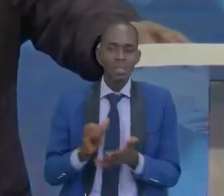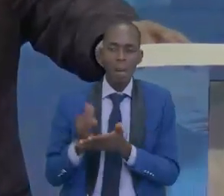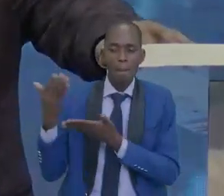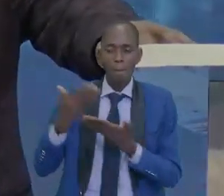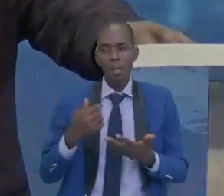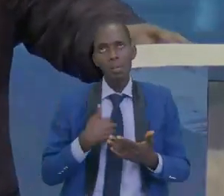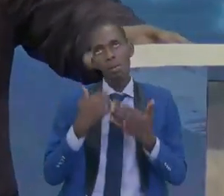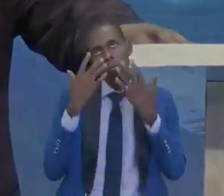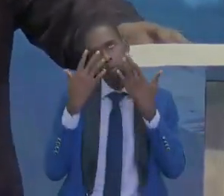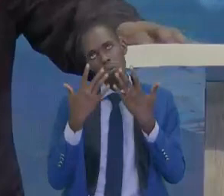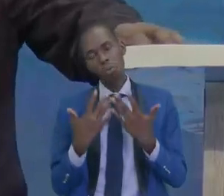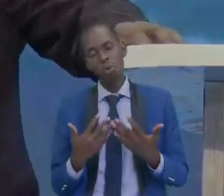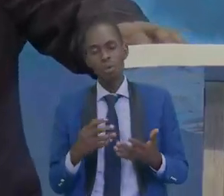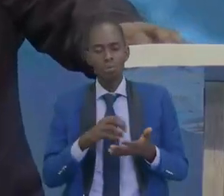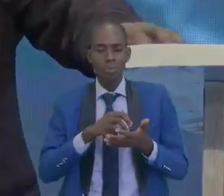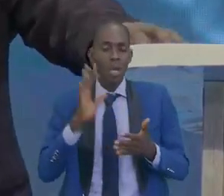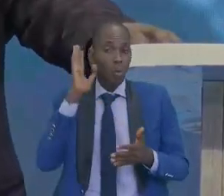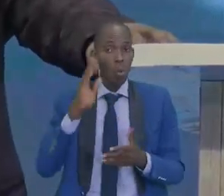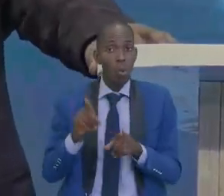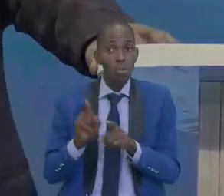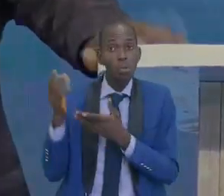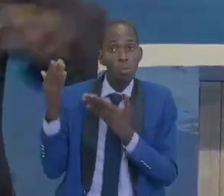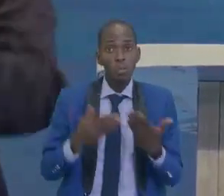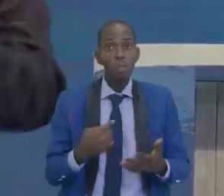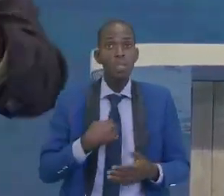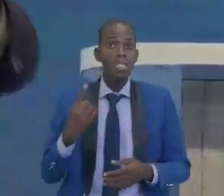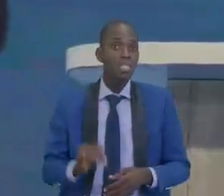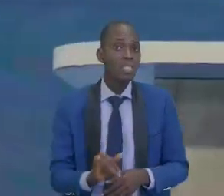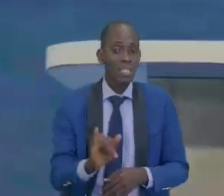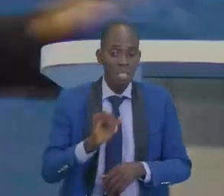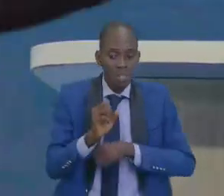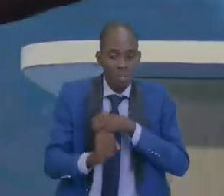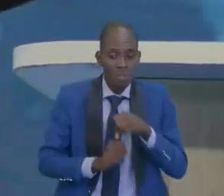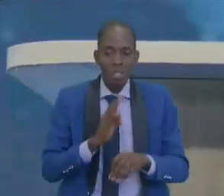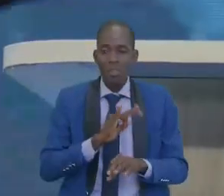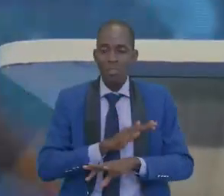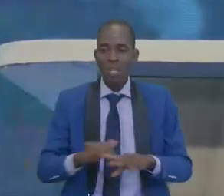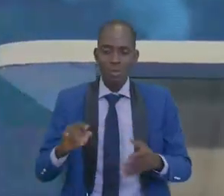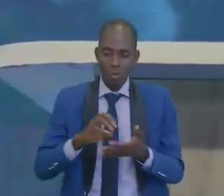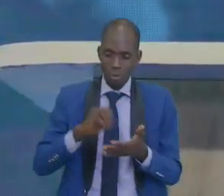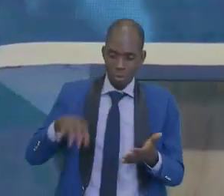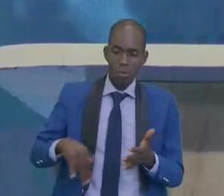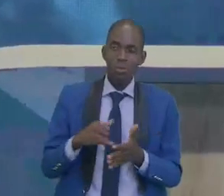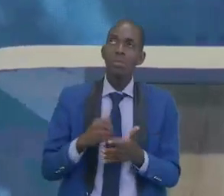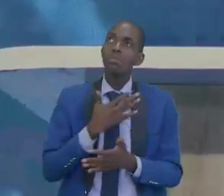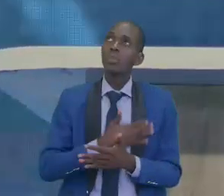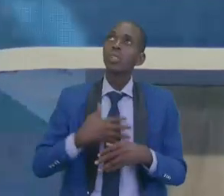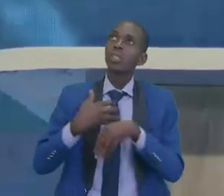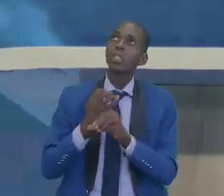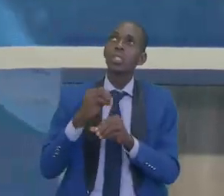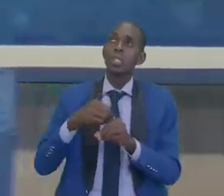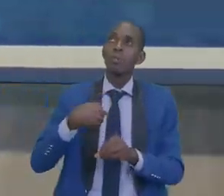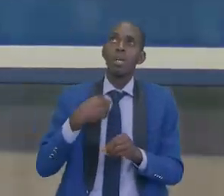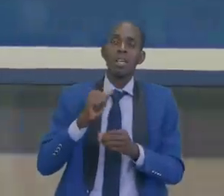bring eternal suffering. If I don't deal with that, create in me a new heart, a clean